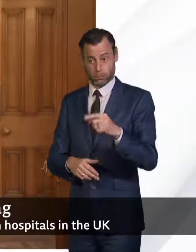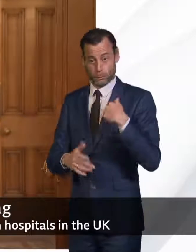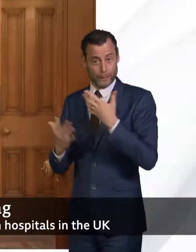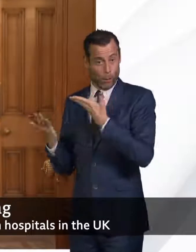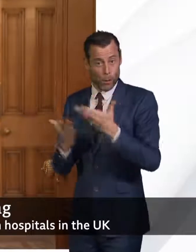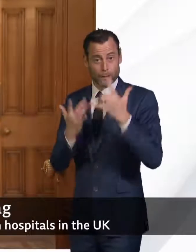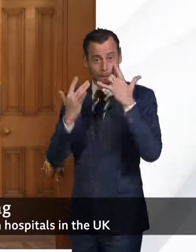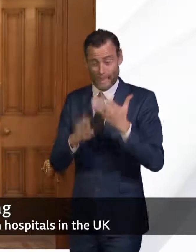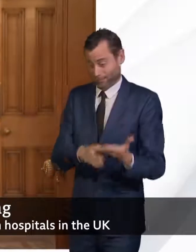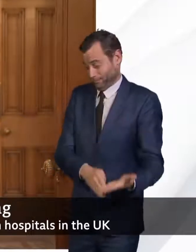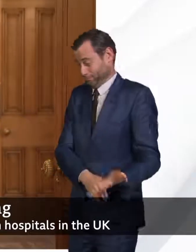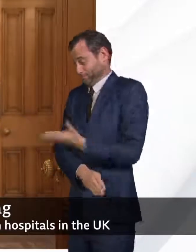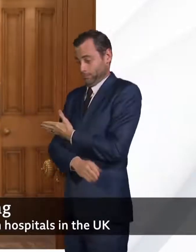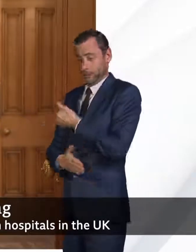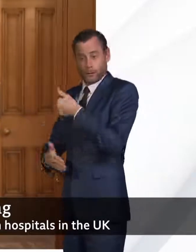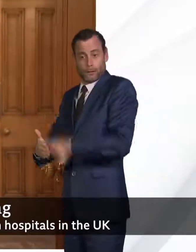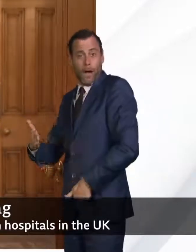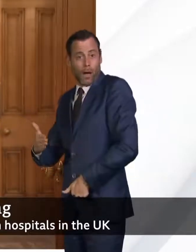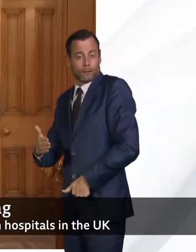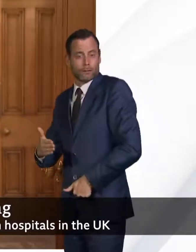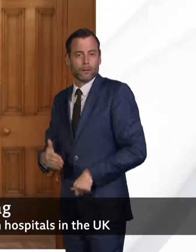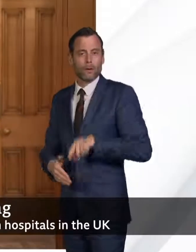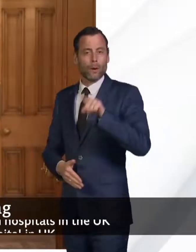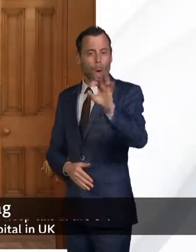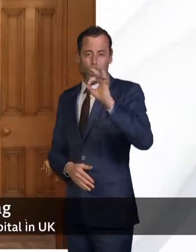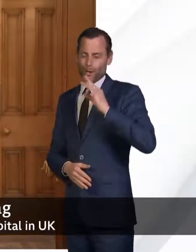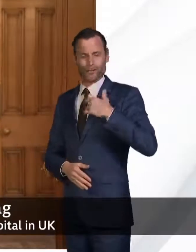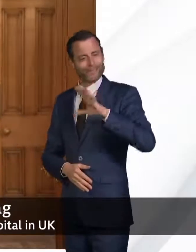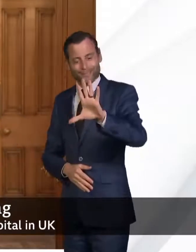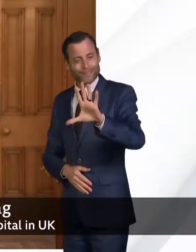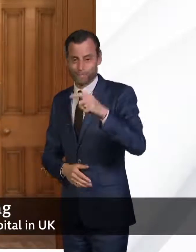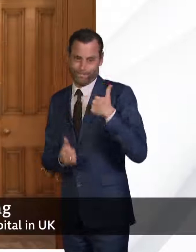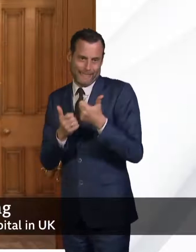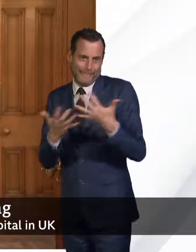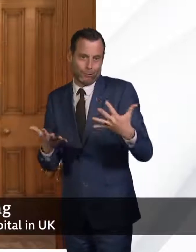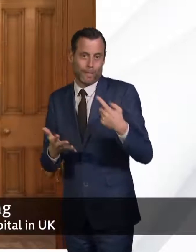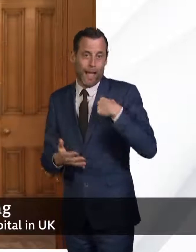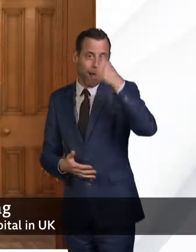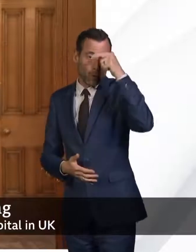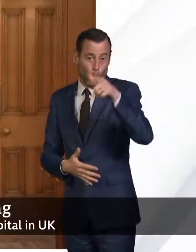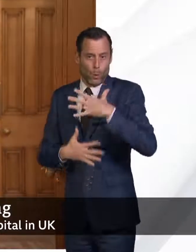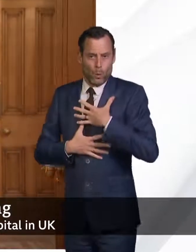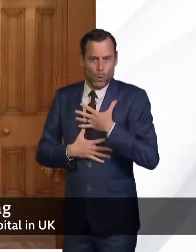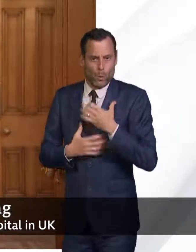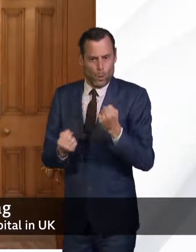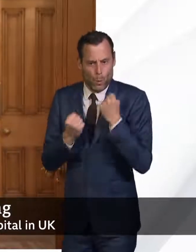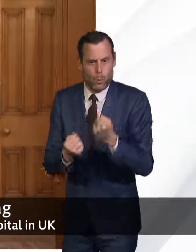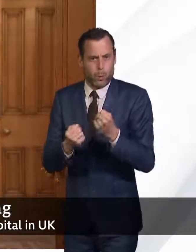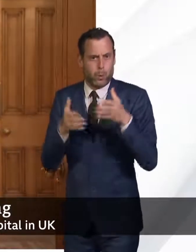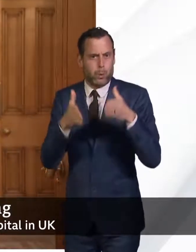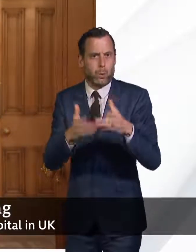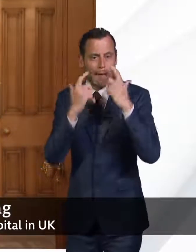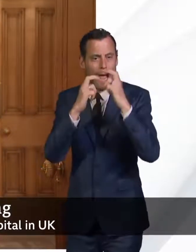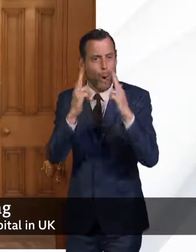question that I dispute, and I know the passion that you have for this subject, but it is really important to base